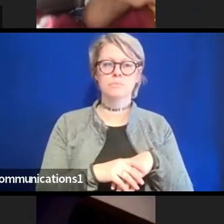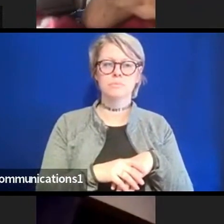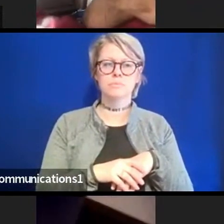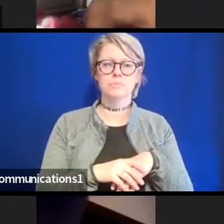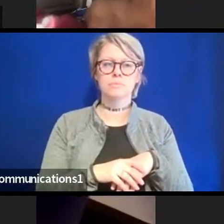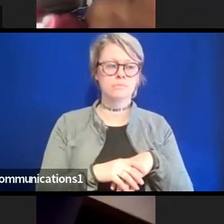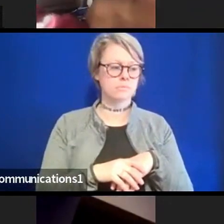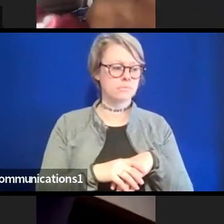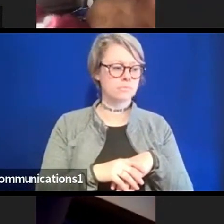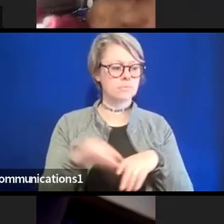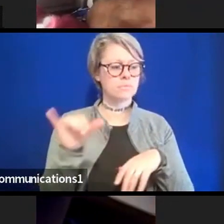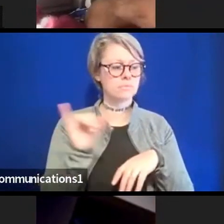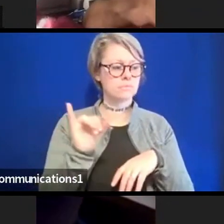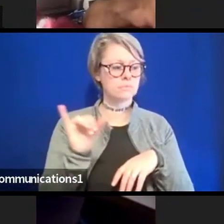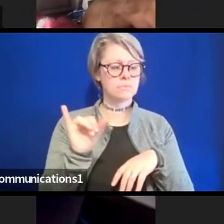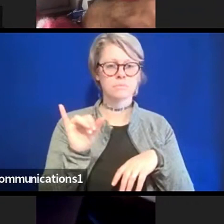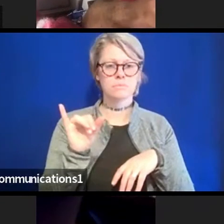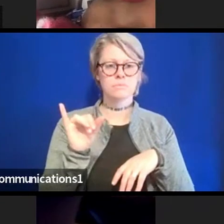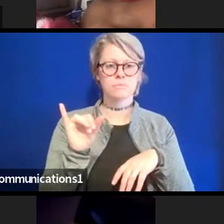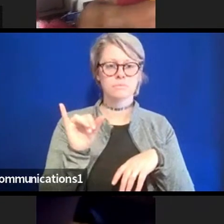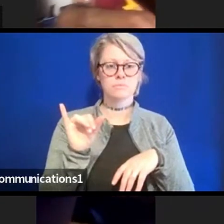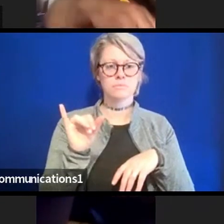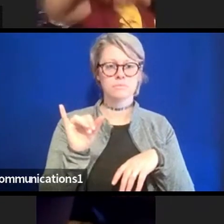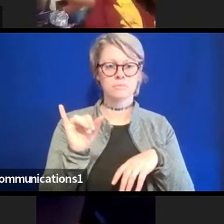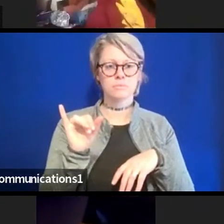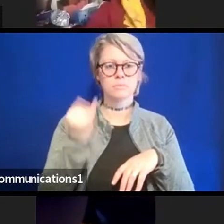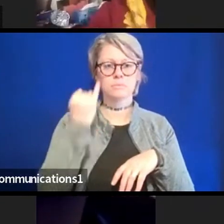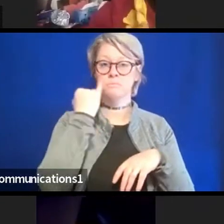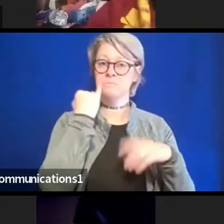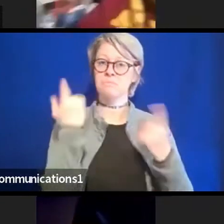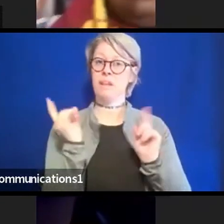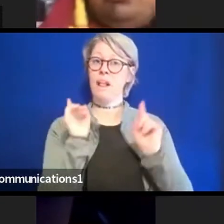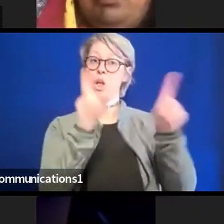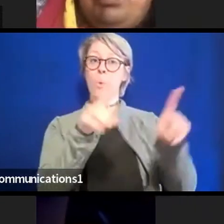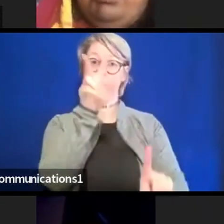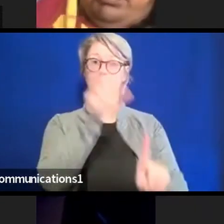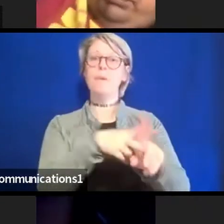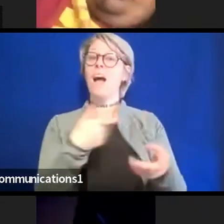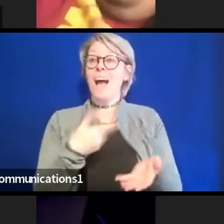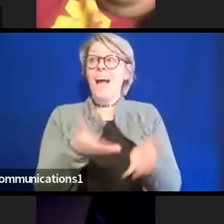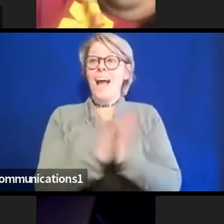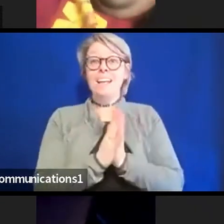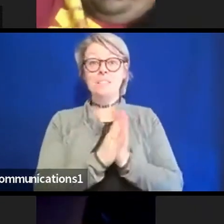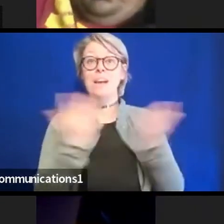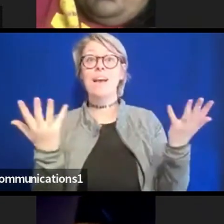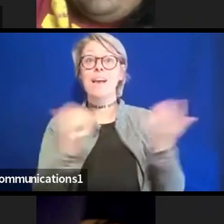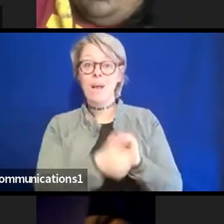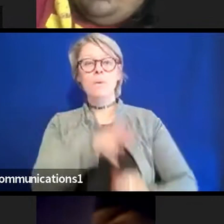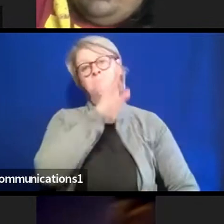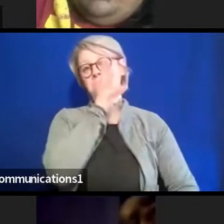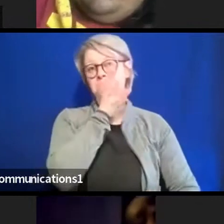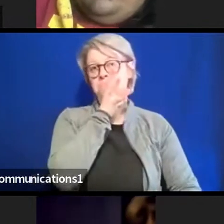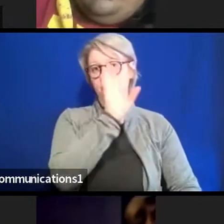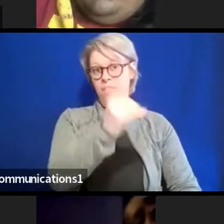when I go to an appointment, I ask for help verbally because that's how I communicate. And